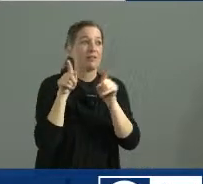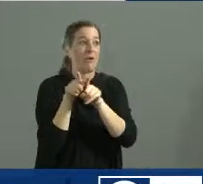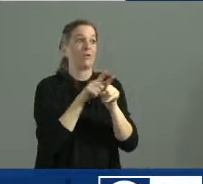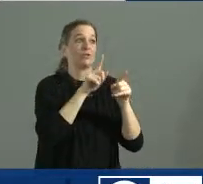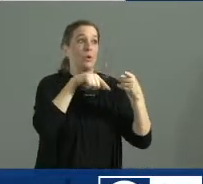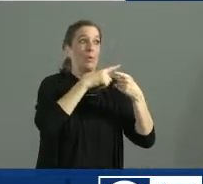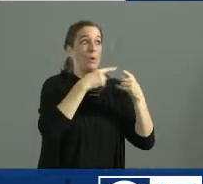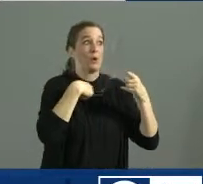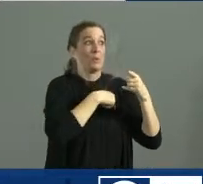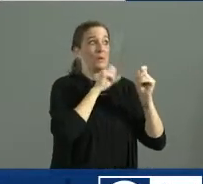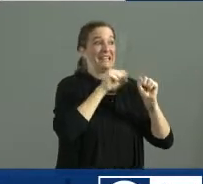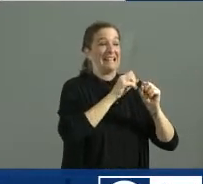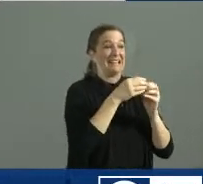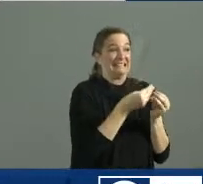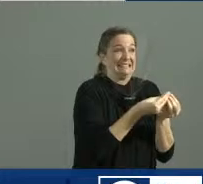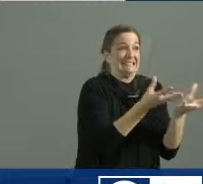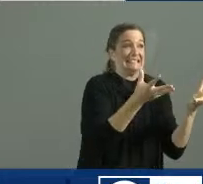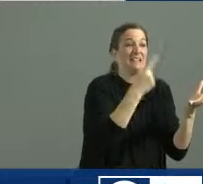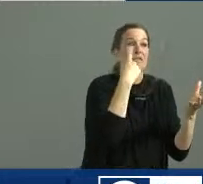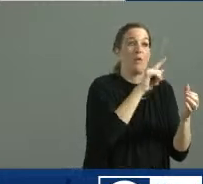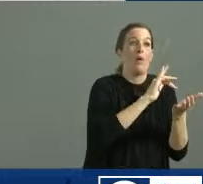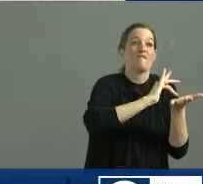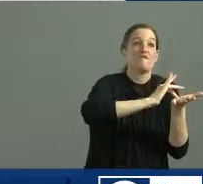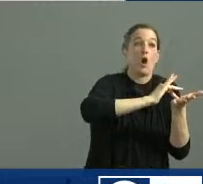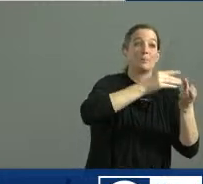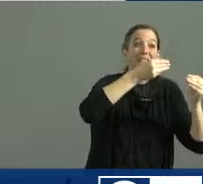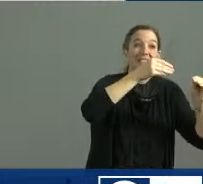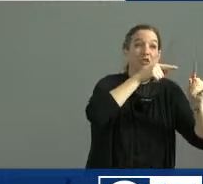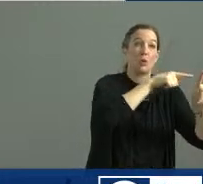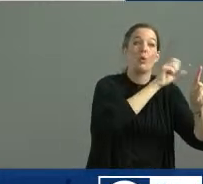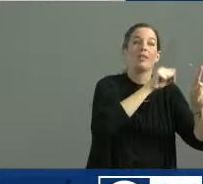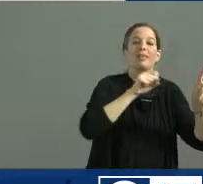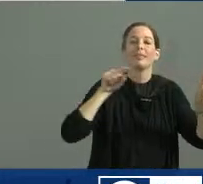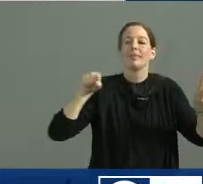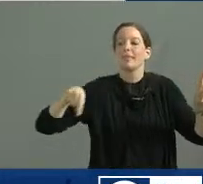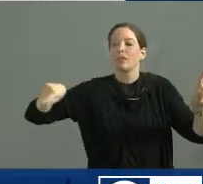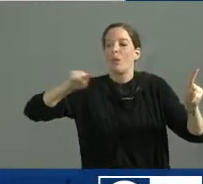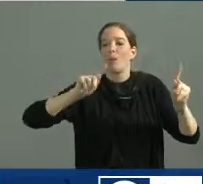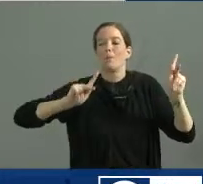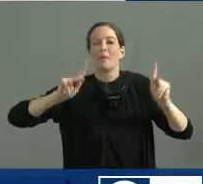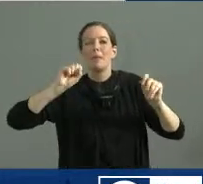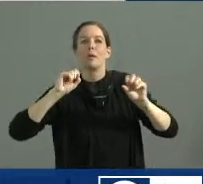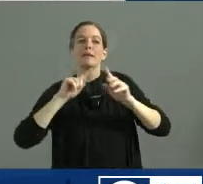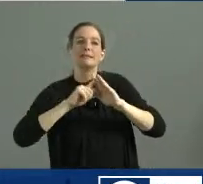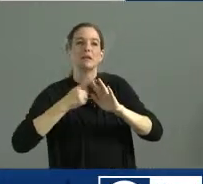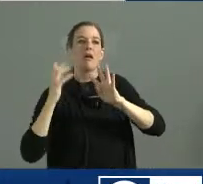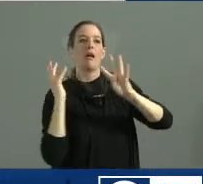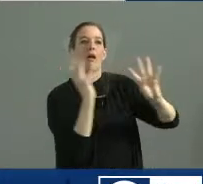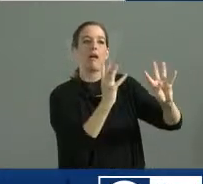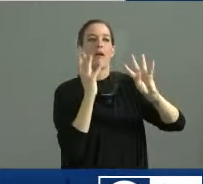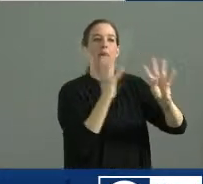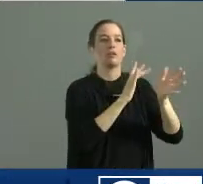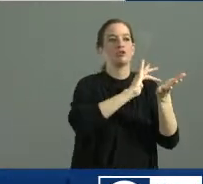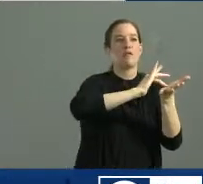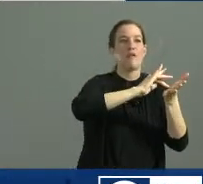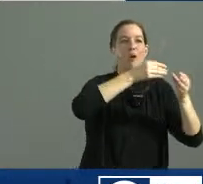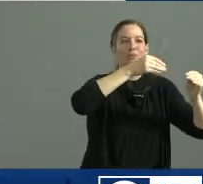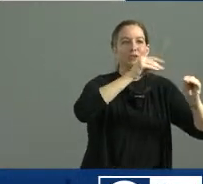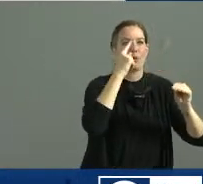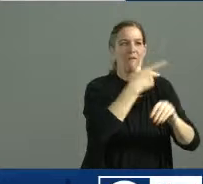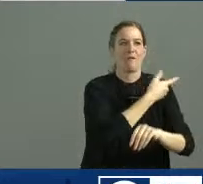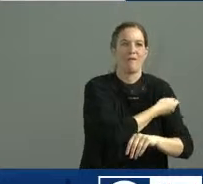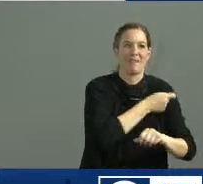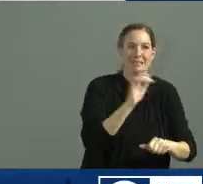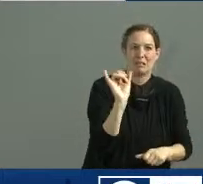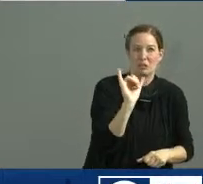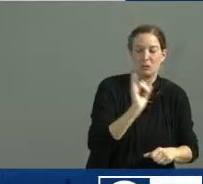as well. And then just one quick follow-up here Yeah. is going back to the fact that more doses are going to be released and going to be